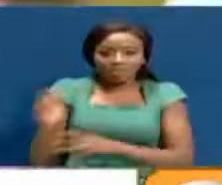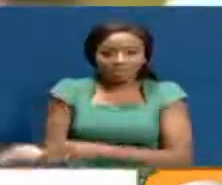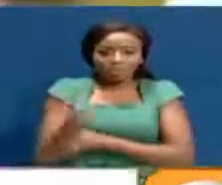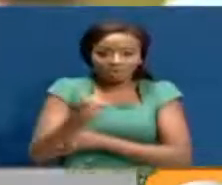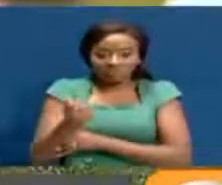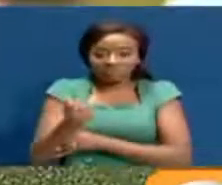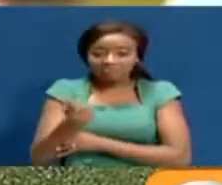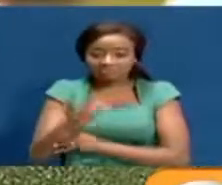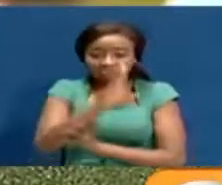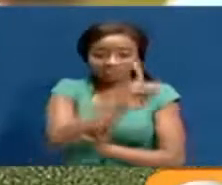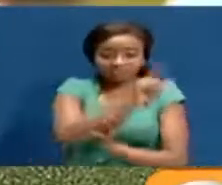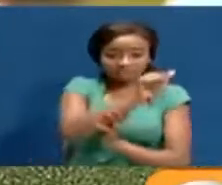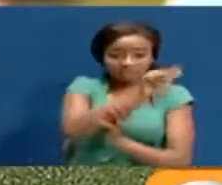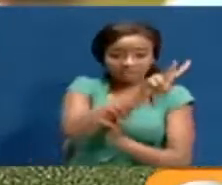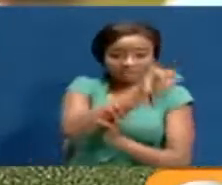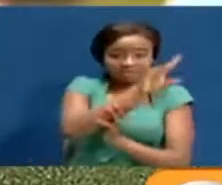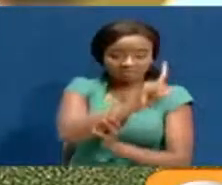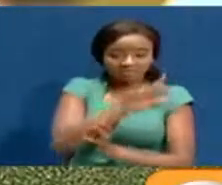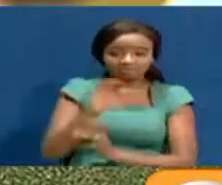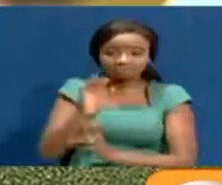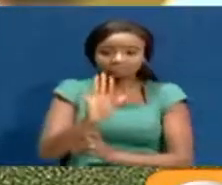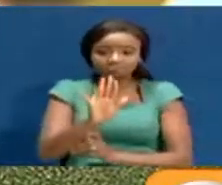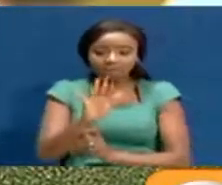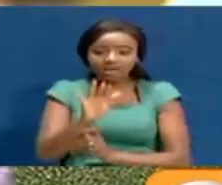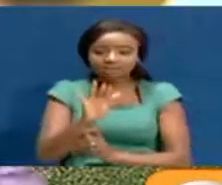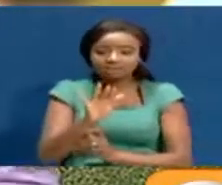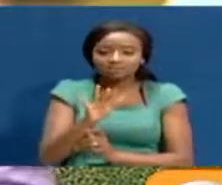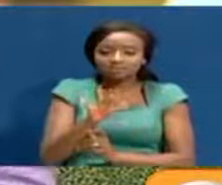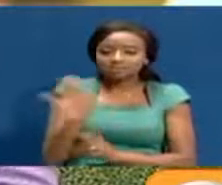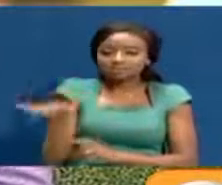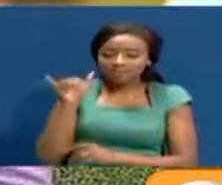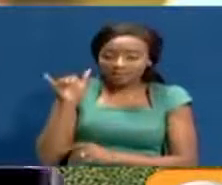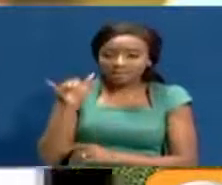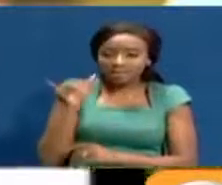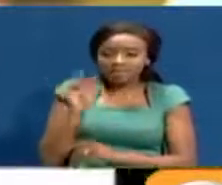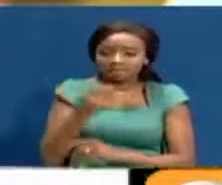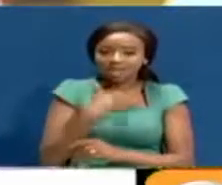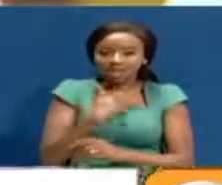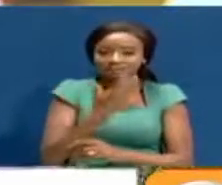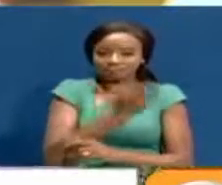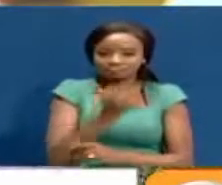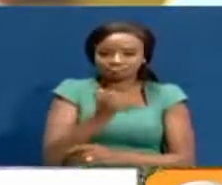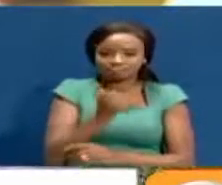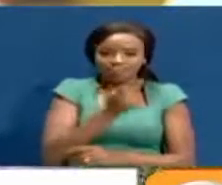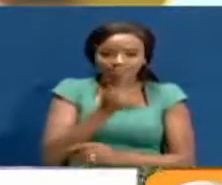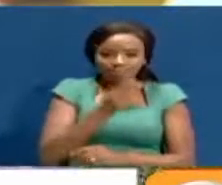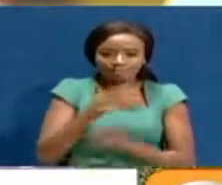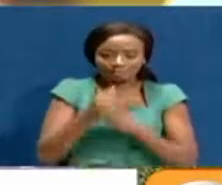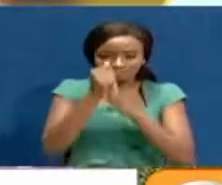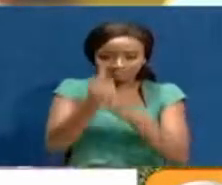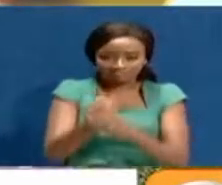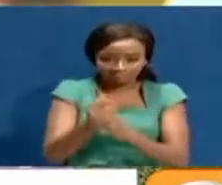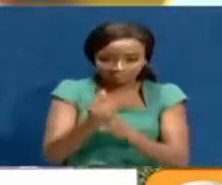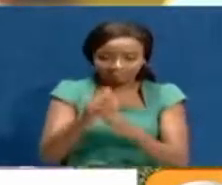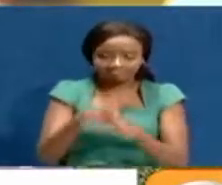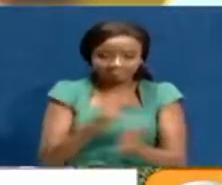golf. And David Wakhu and Zimbabwean pro golfer Robson Chinhoi sat, or rather sit, at the top of the leaderboard after round one of the